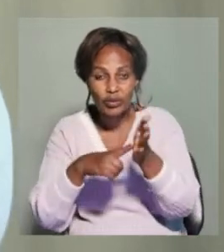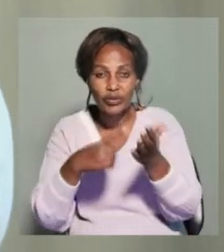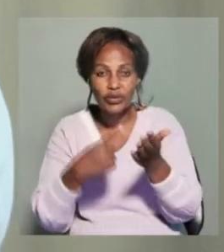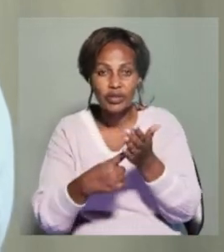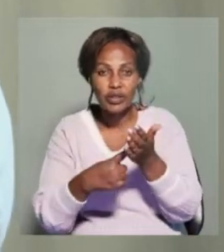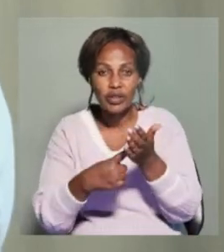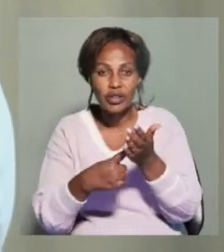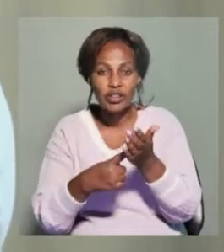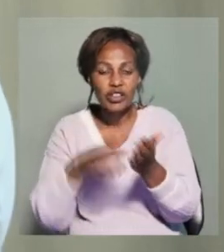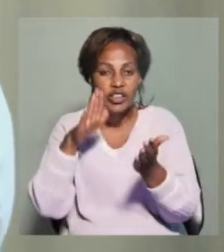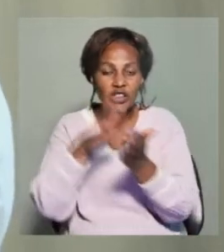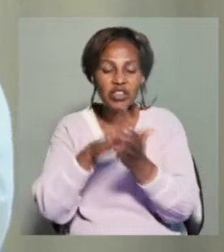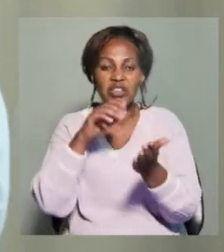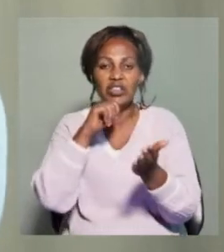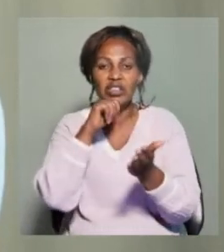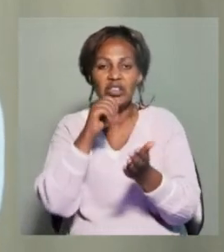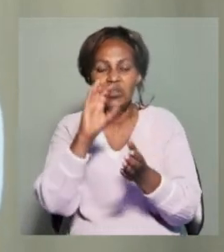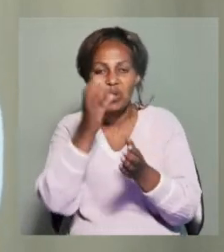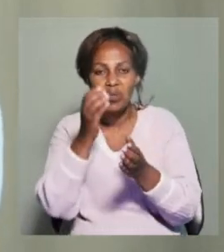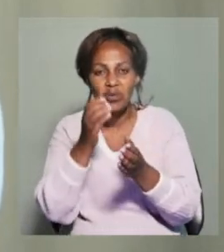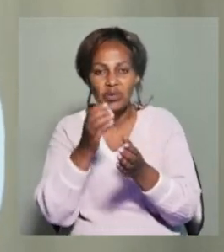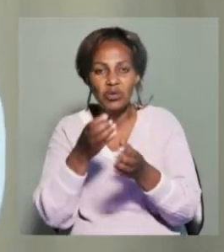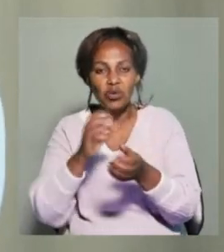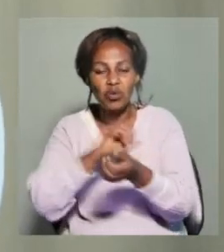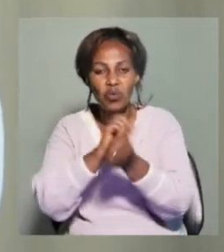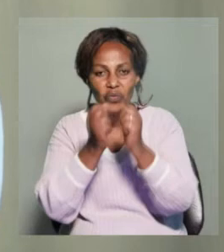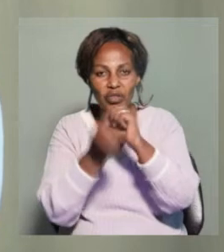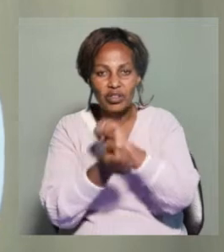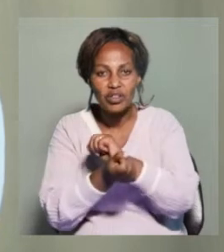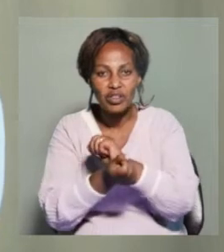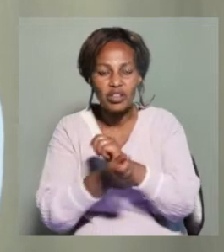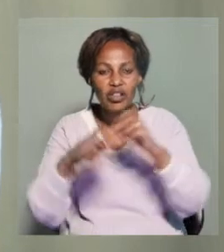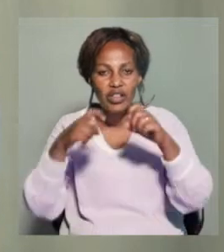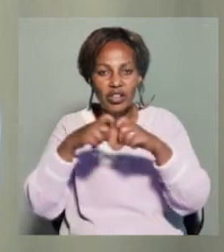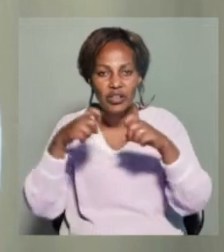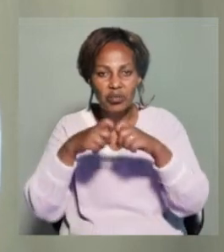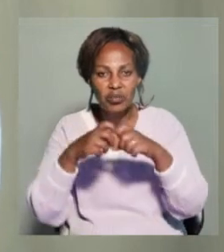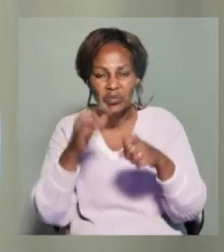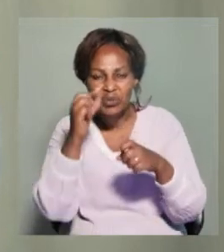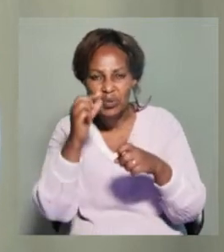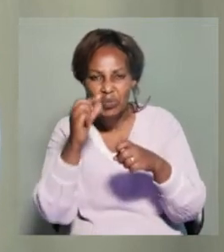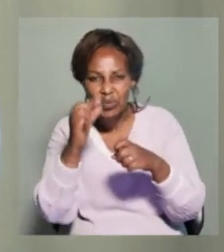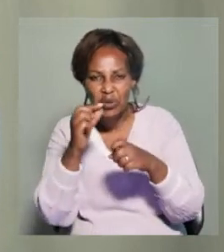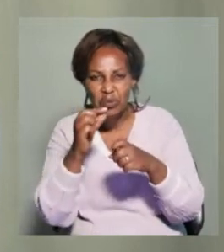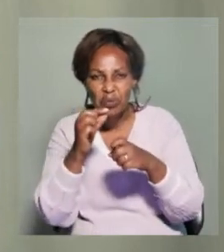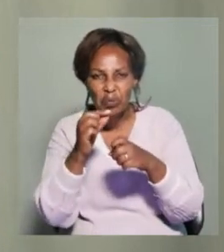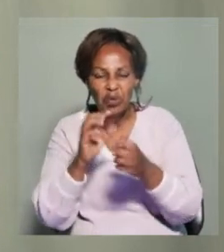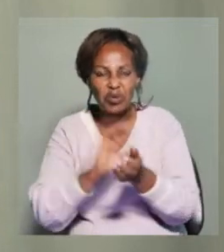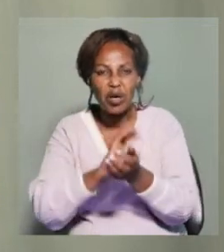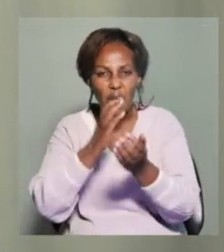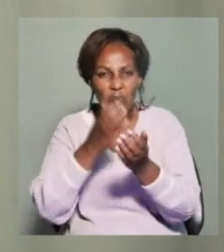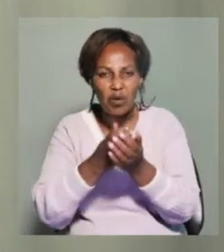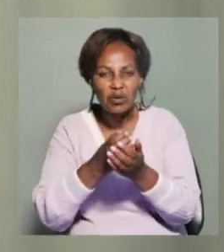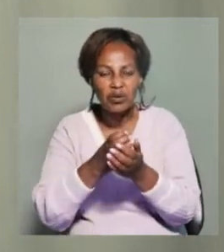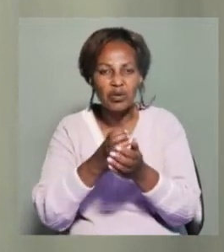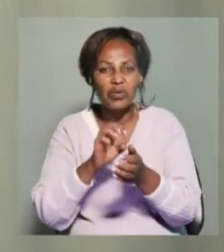incandescent lamps are converting the minimum amount of electrical energy